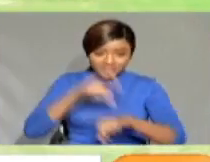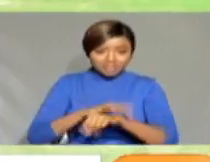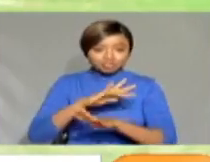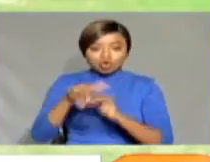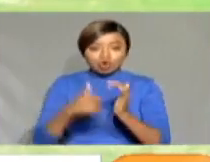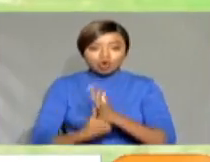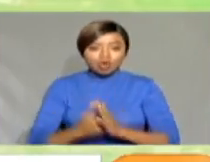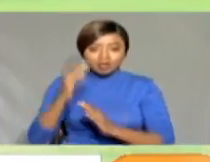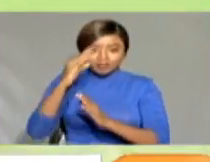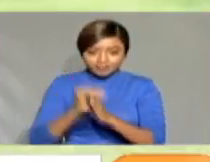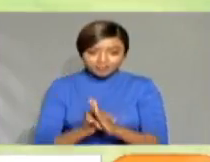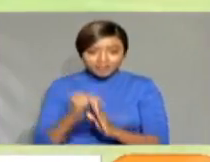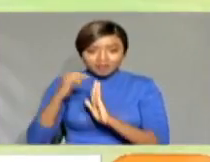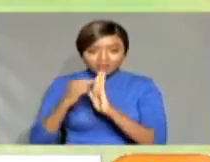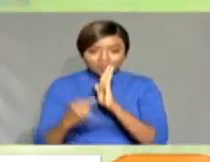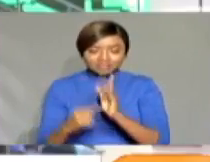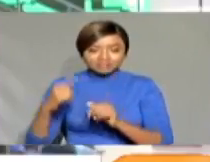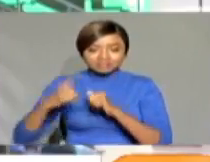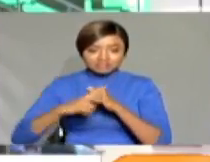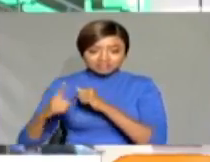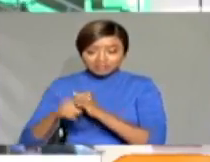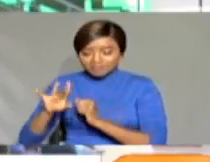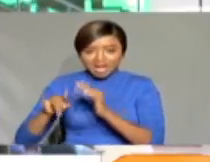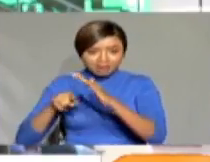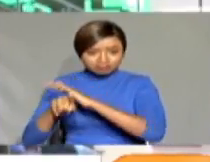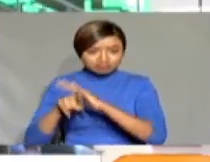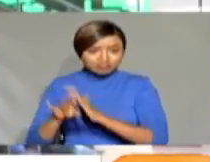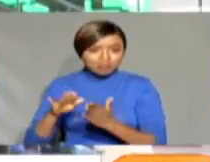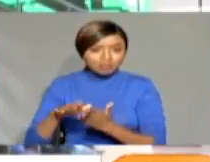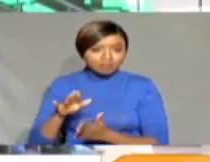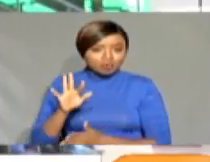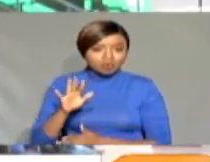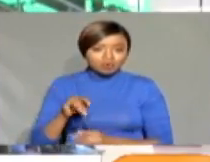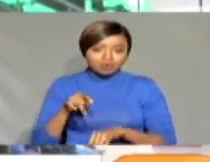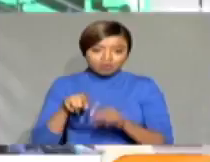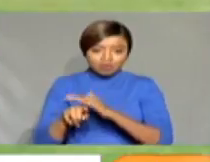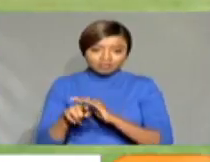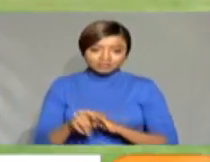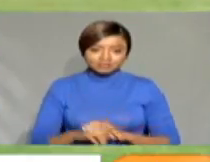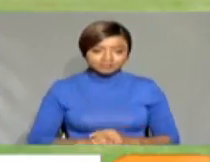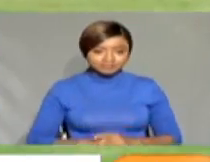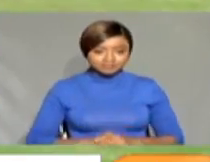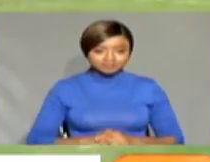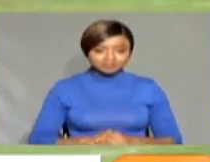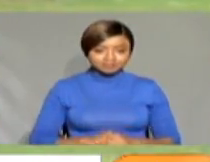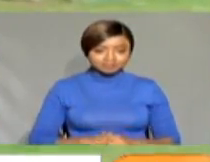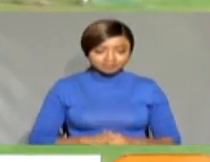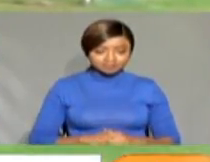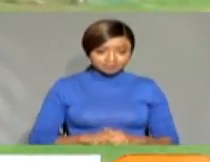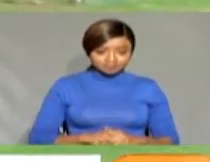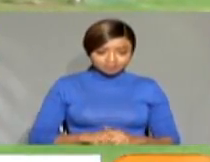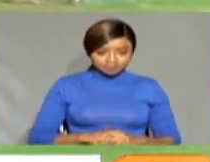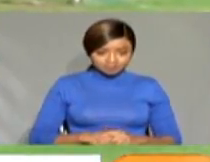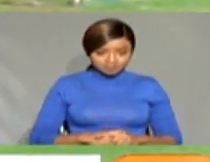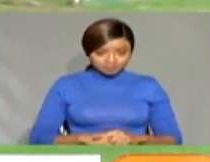points in the 51st minute as Posta scored more than two goals for the first time this season.